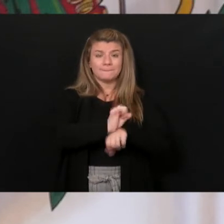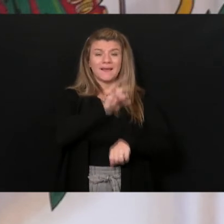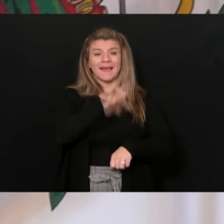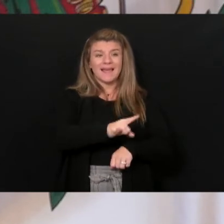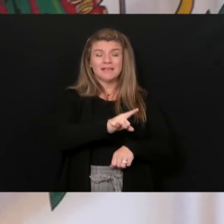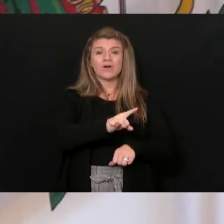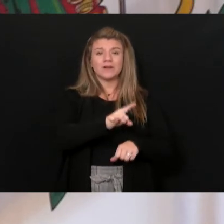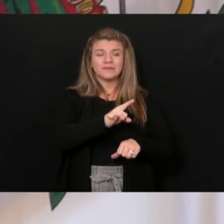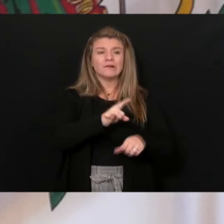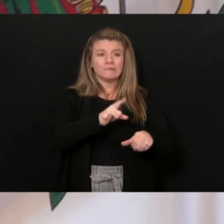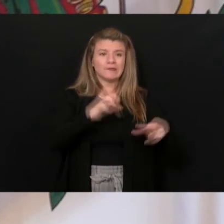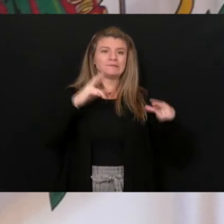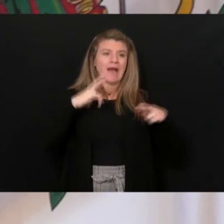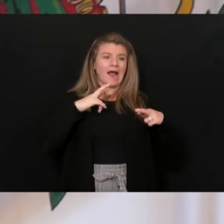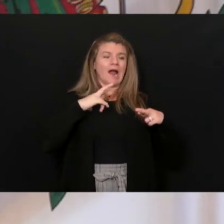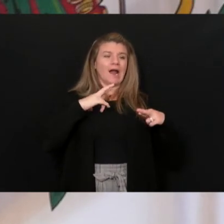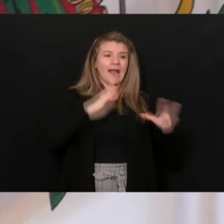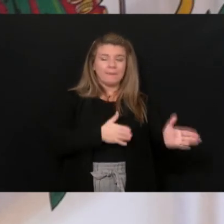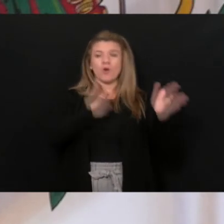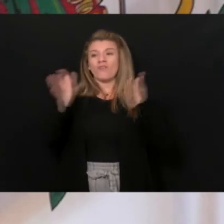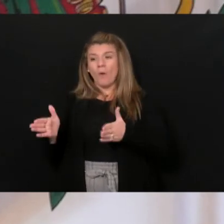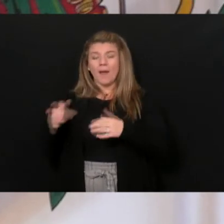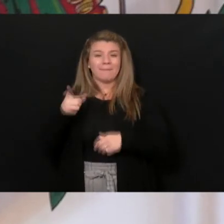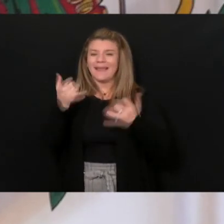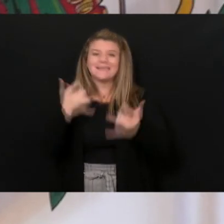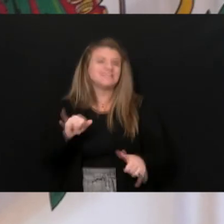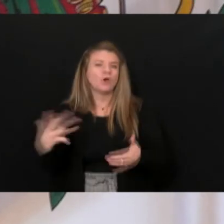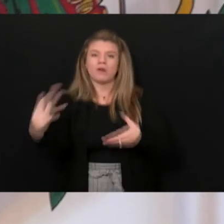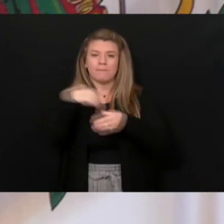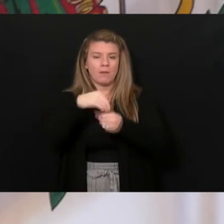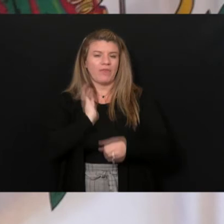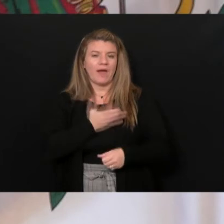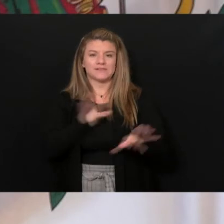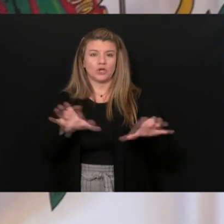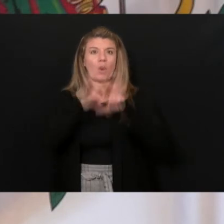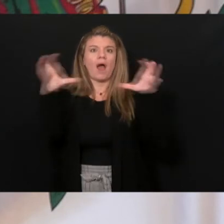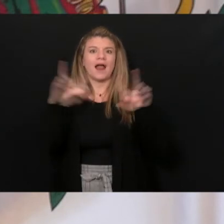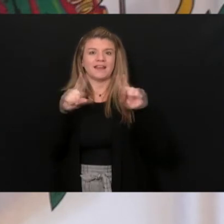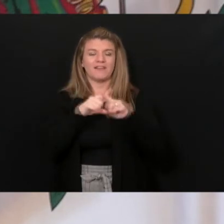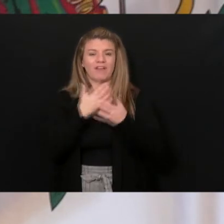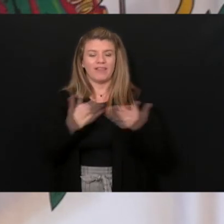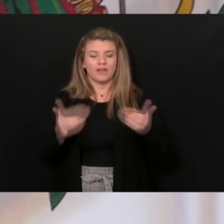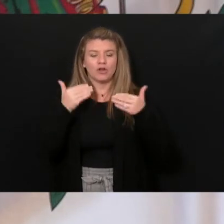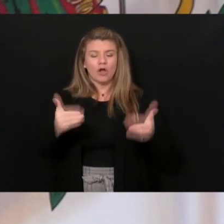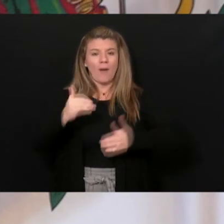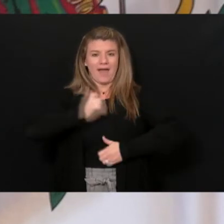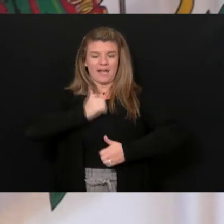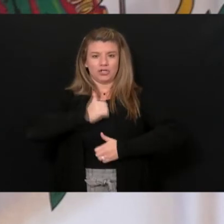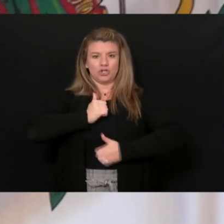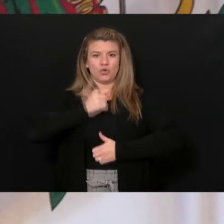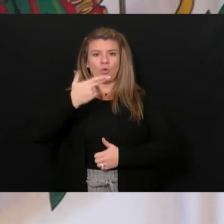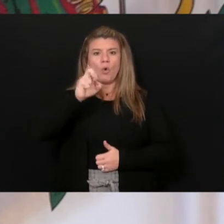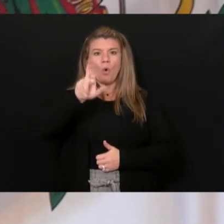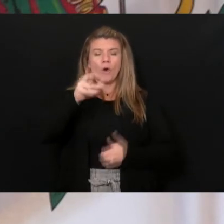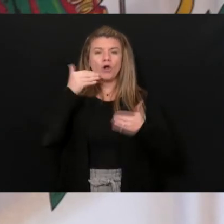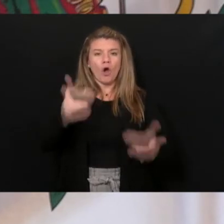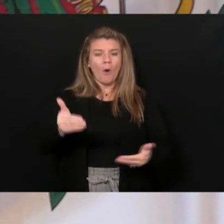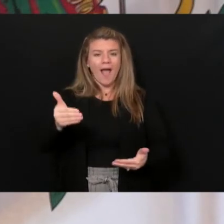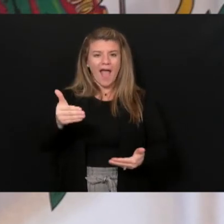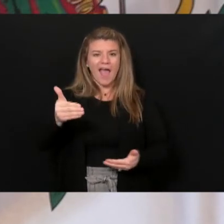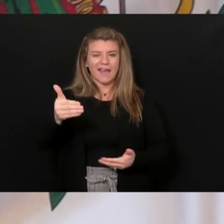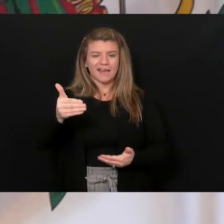on, but he's still going to be with us, and he's going to do a lot of other stuff and everything. But General, why don't you step in here and just tell us how